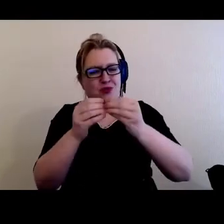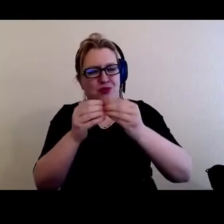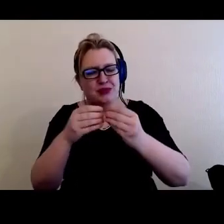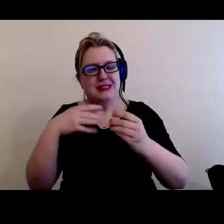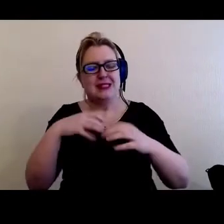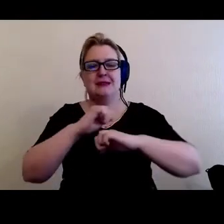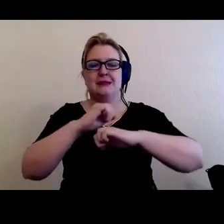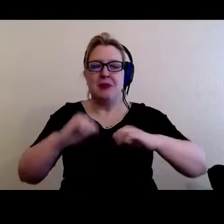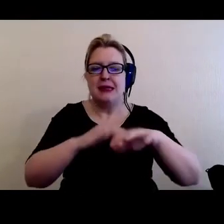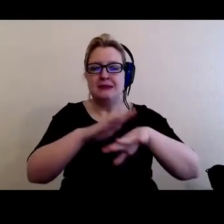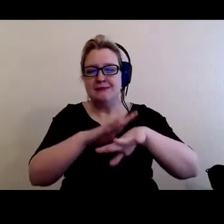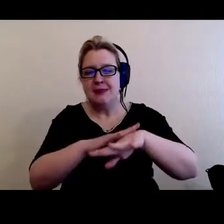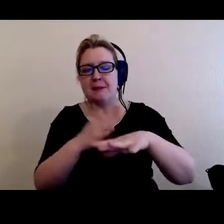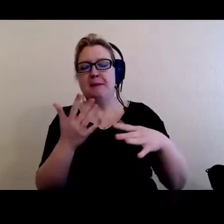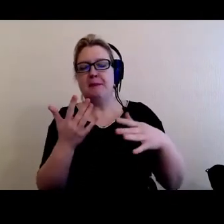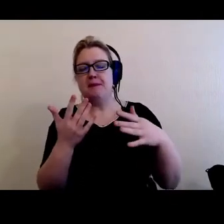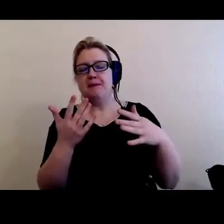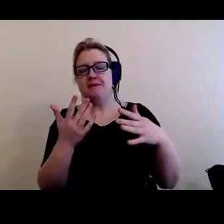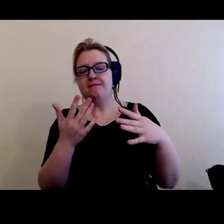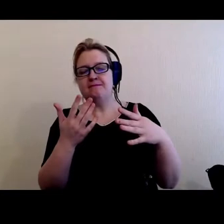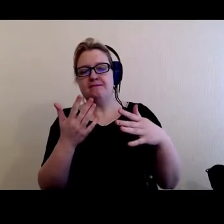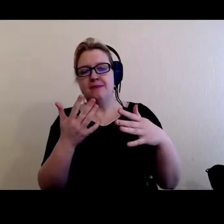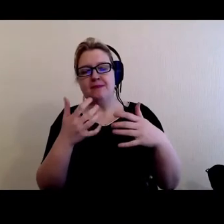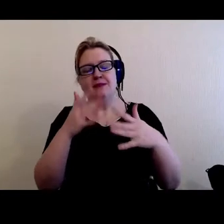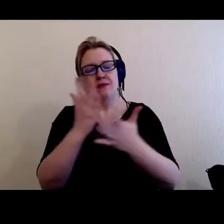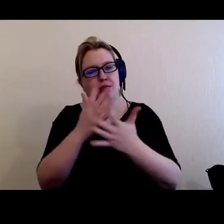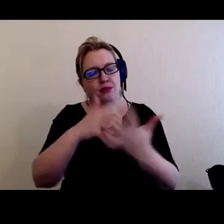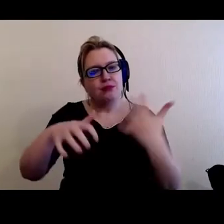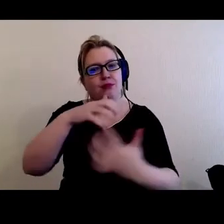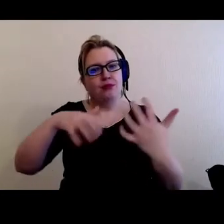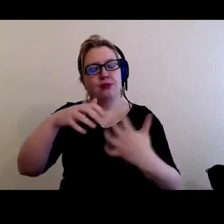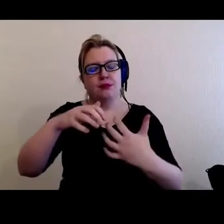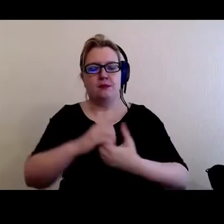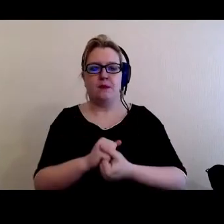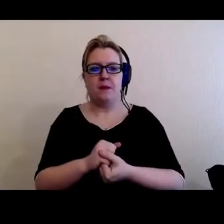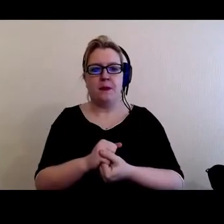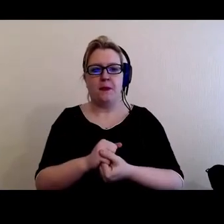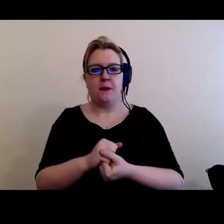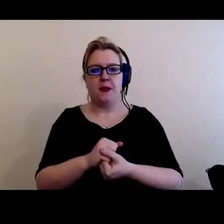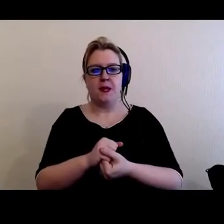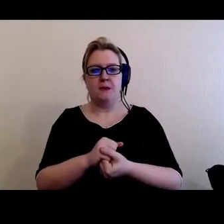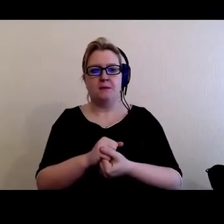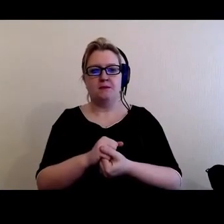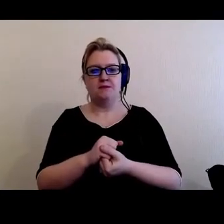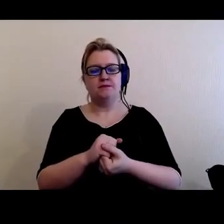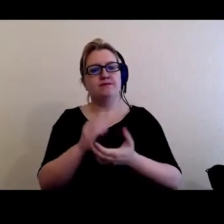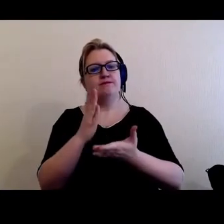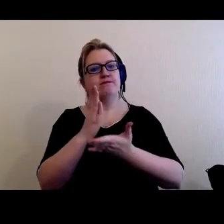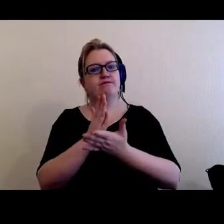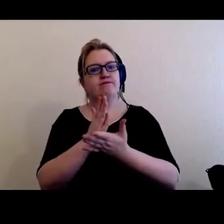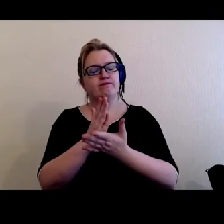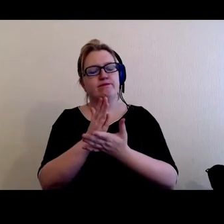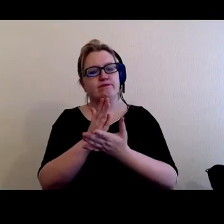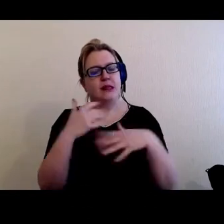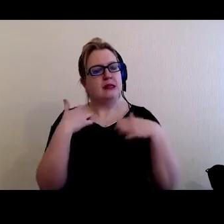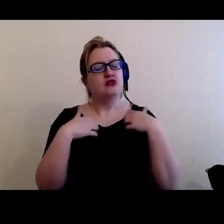trust can develop in order to tackle those complex issues. That's really interesting, Susie. And I think one of the things that we've